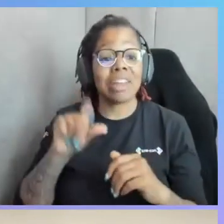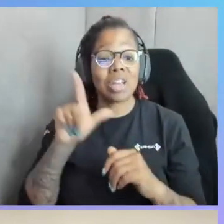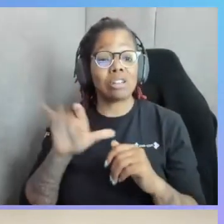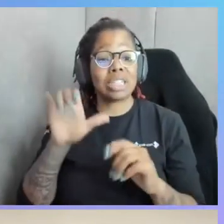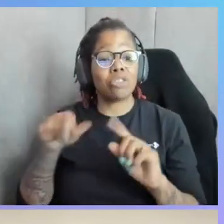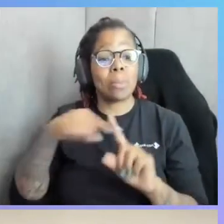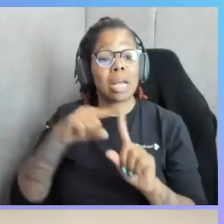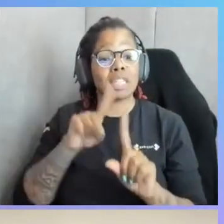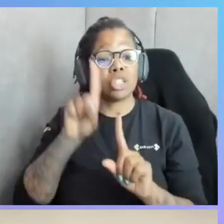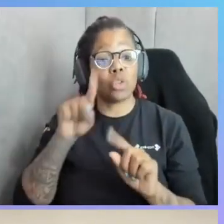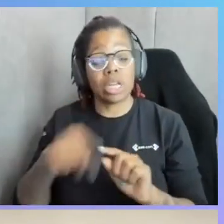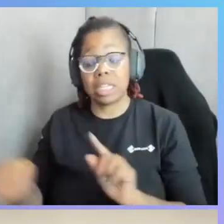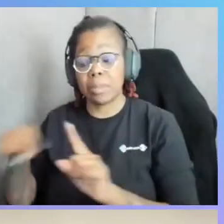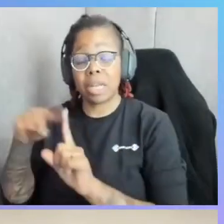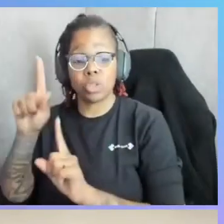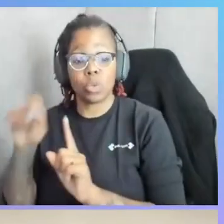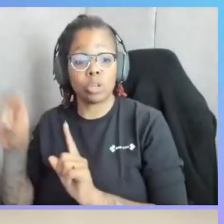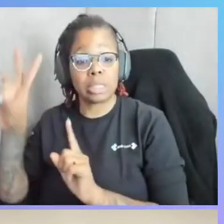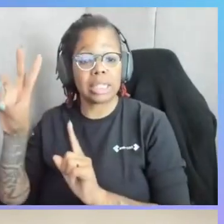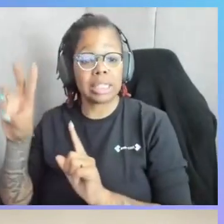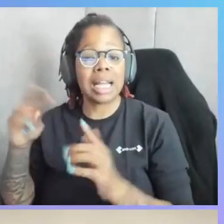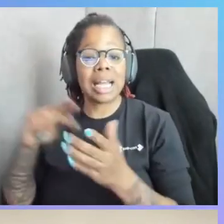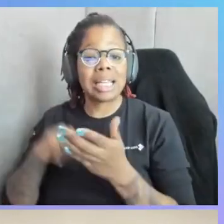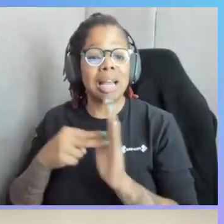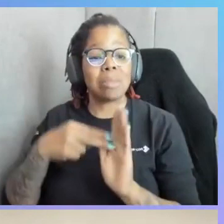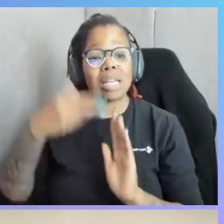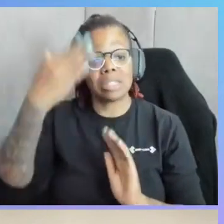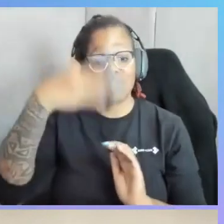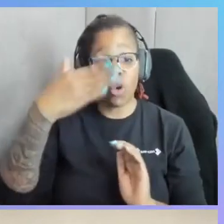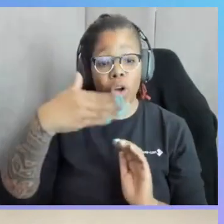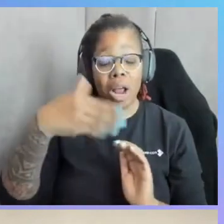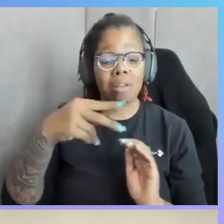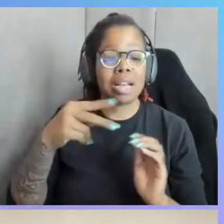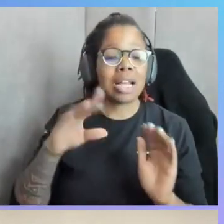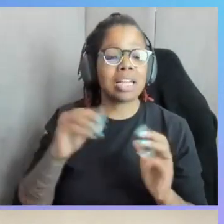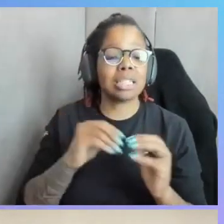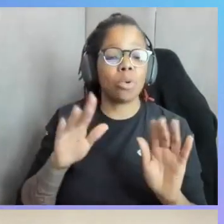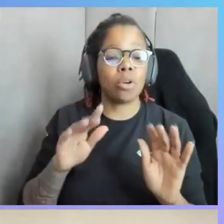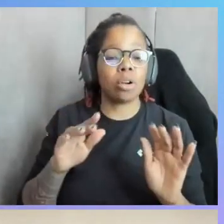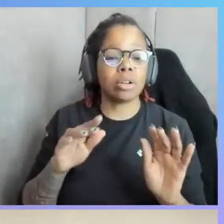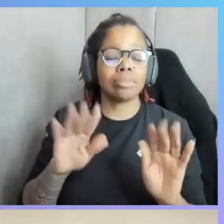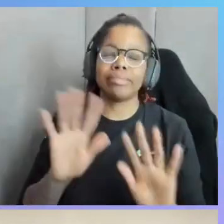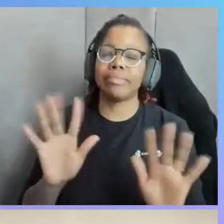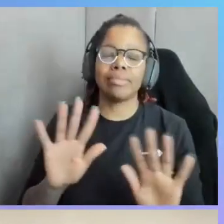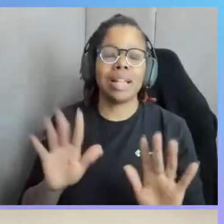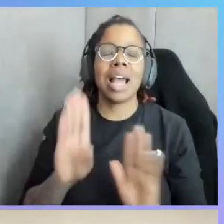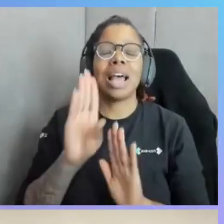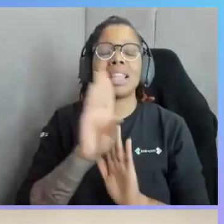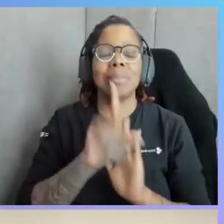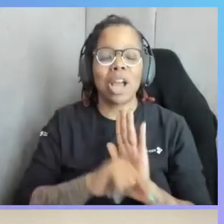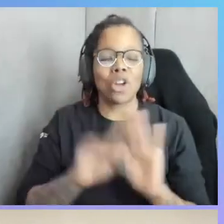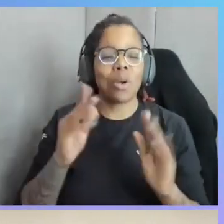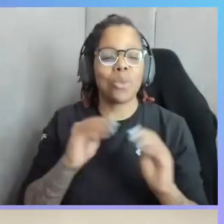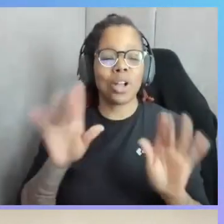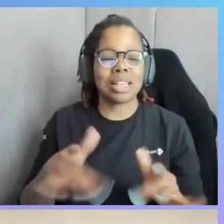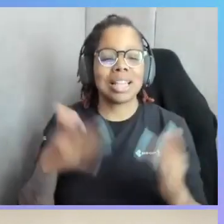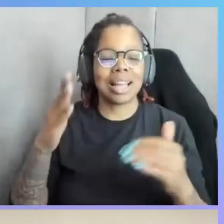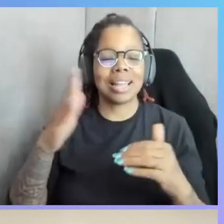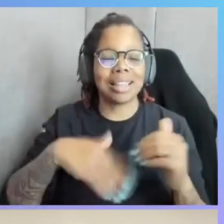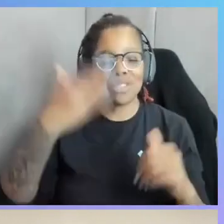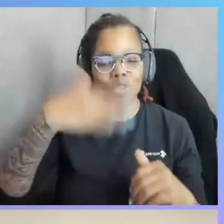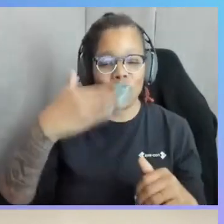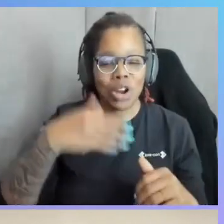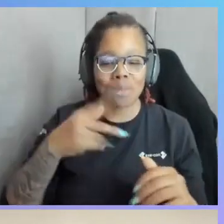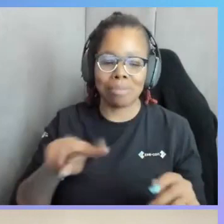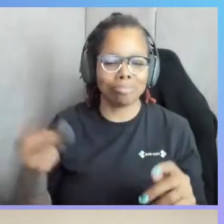to +106, it means that the foreground is lighter, the background is lighter than the foreground. Sorry, I get those two